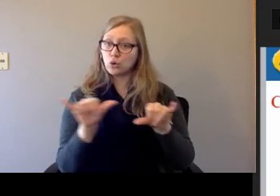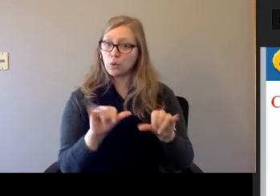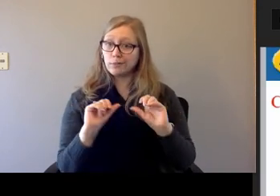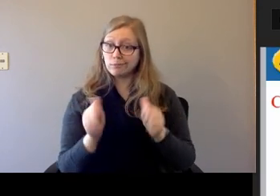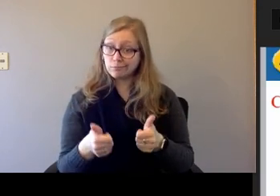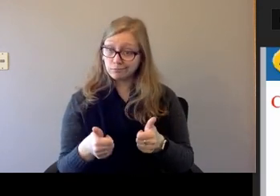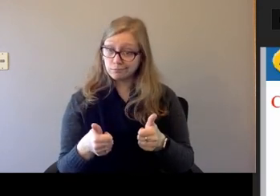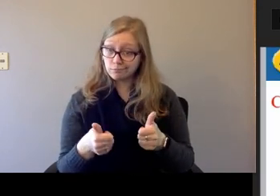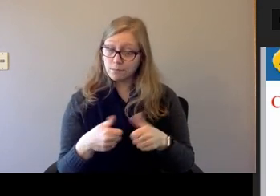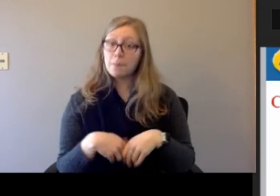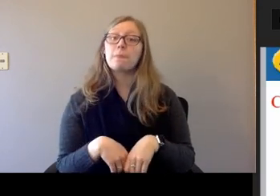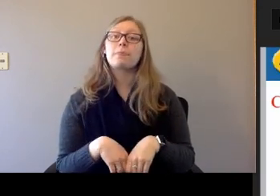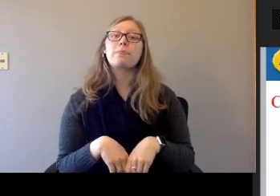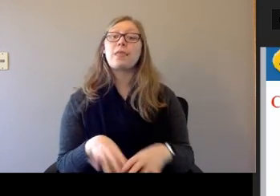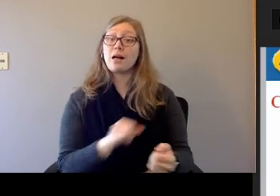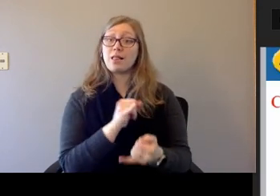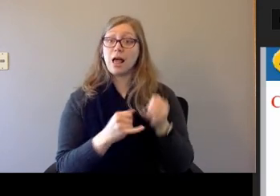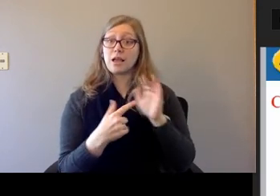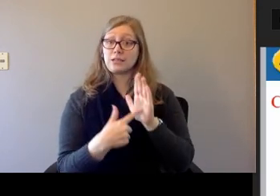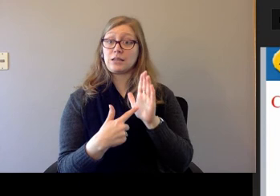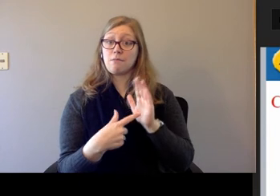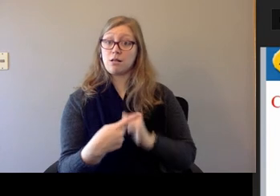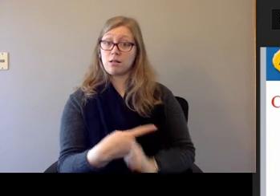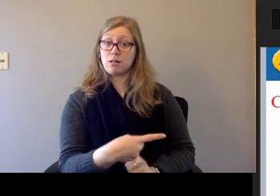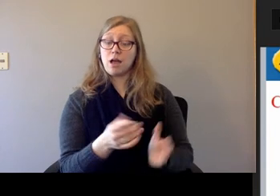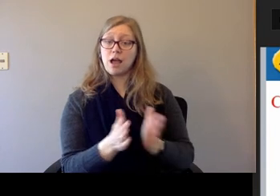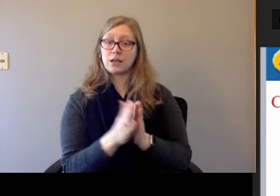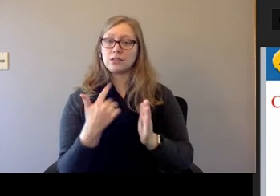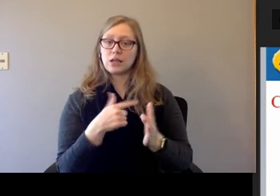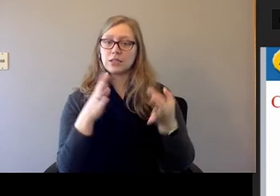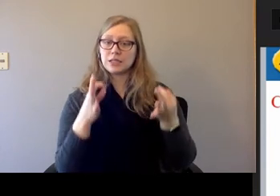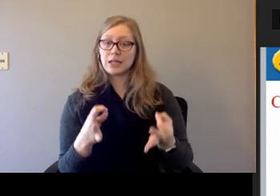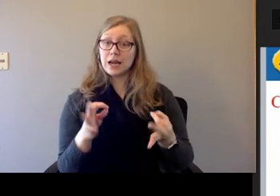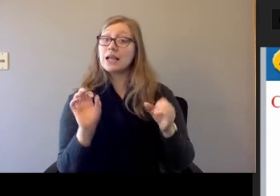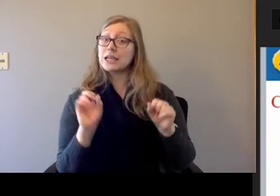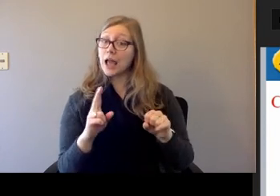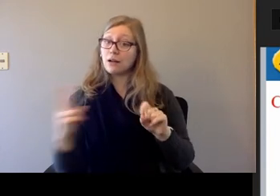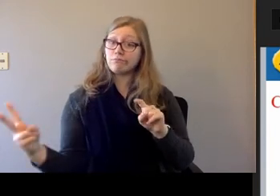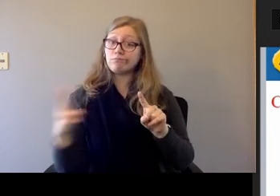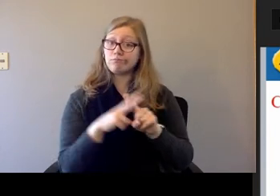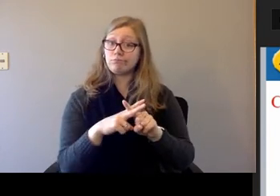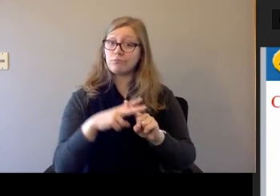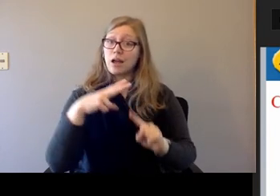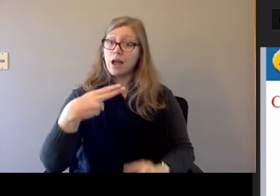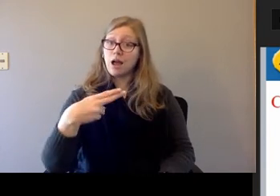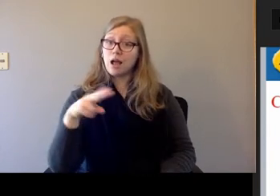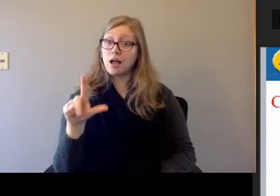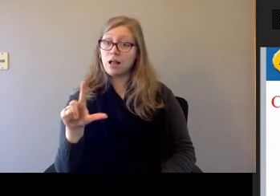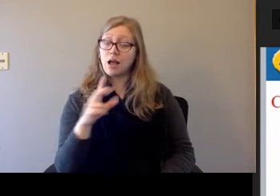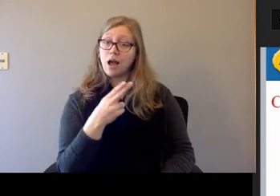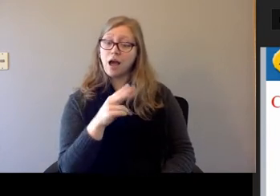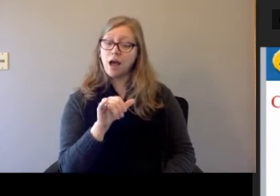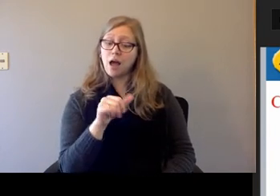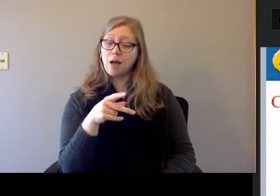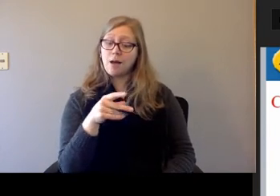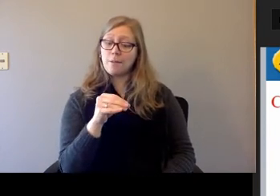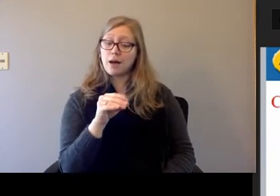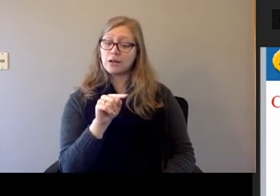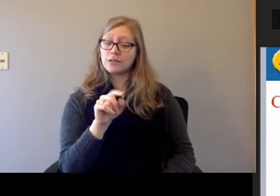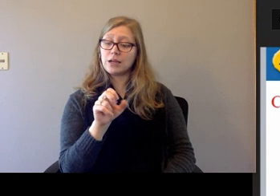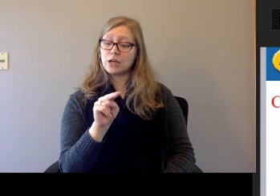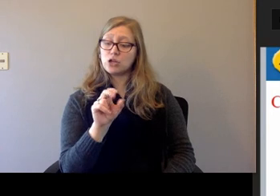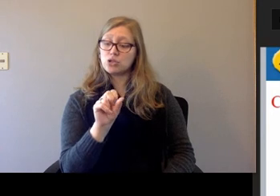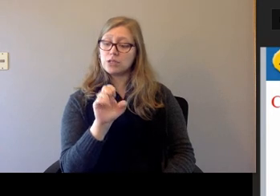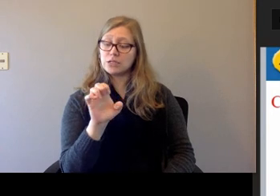so this last example asks us to determine if I can use hypotenuse leg congruence to show that ABC,